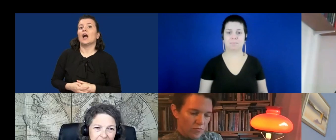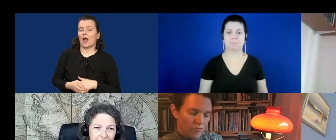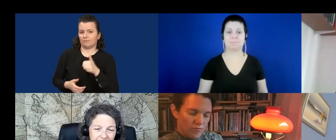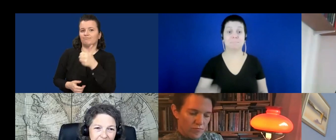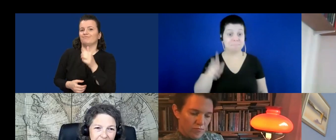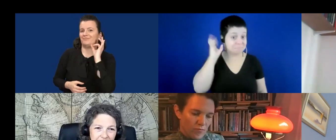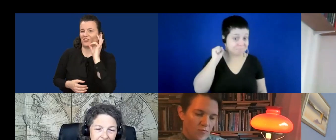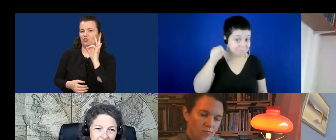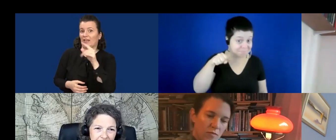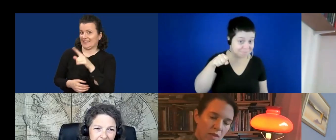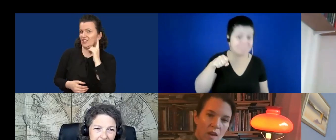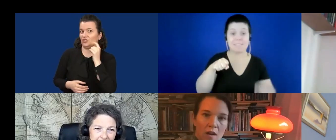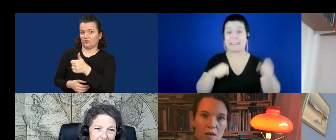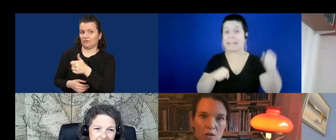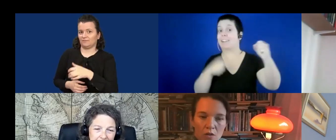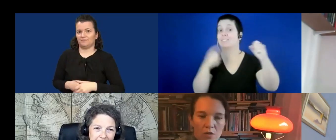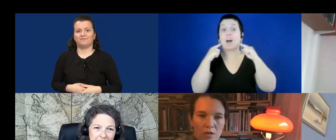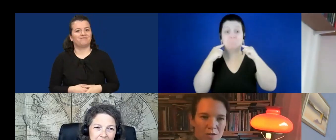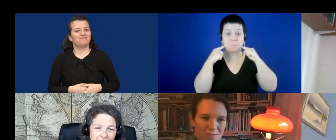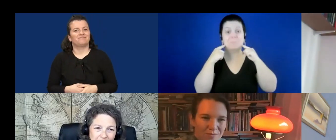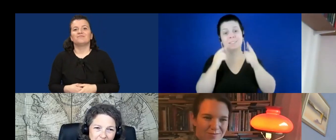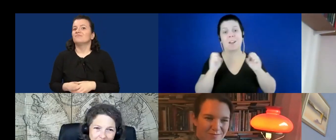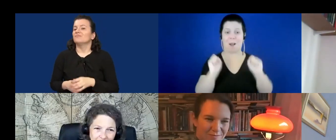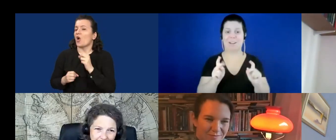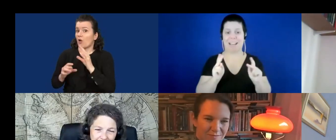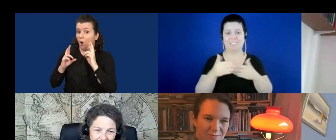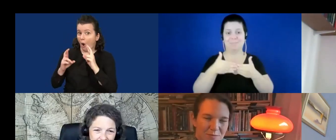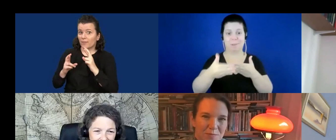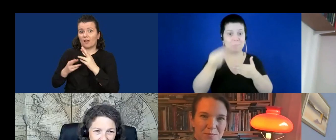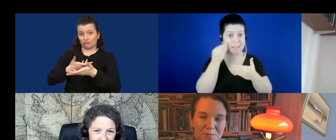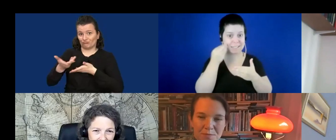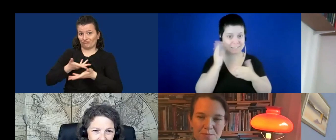Great. Okay, good. Hope we can talk soon.